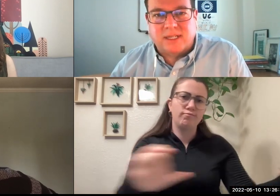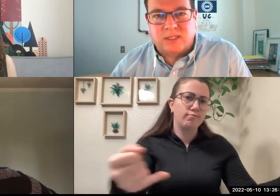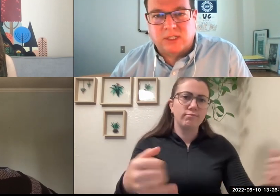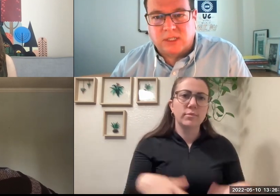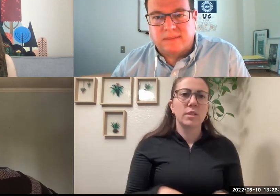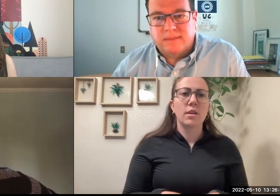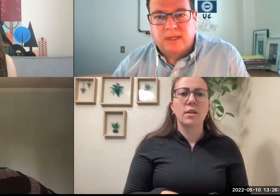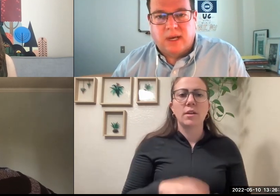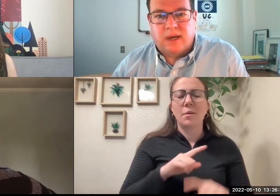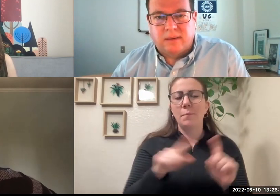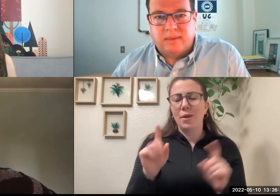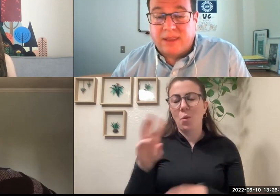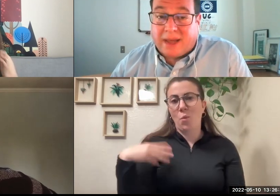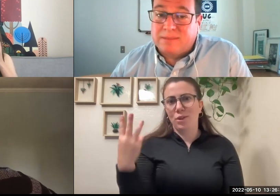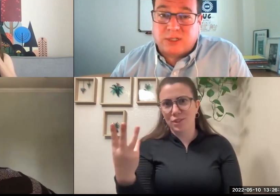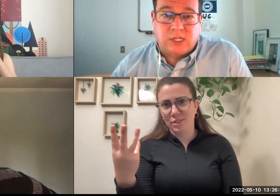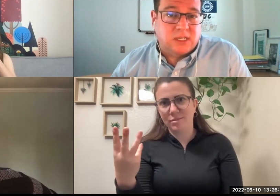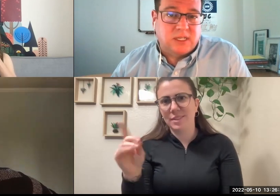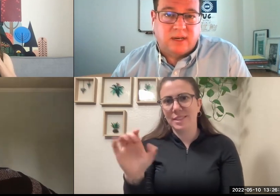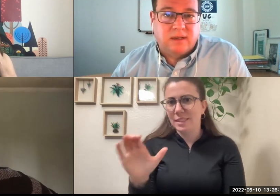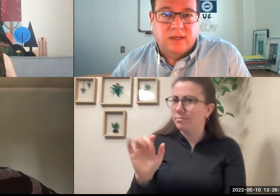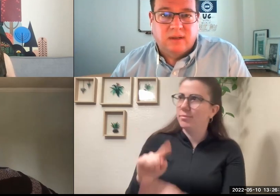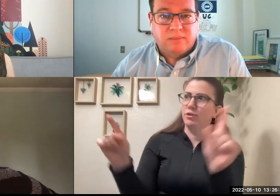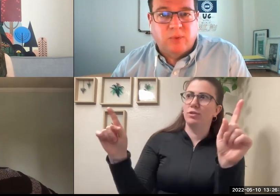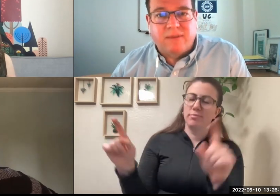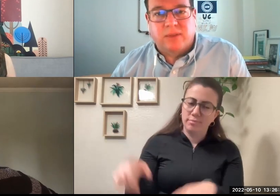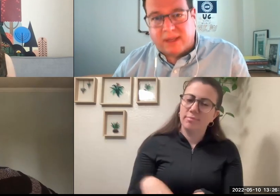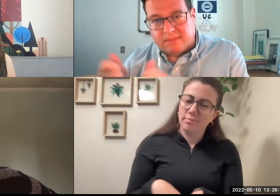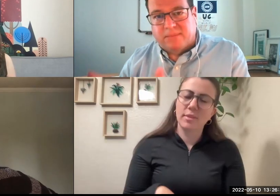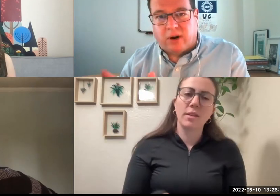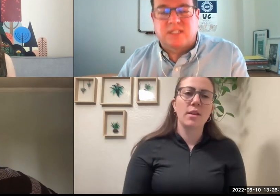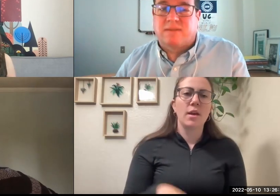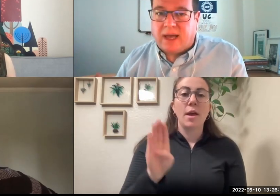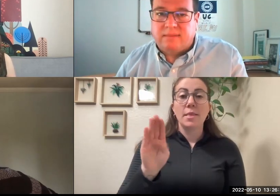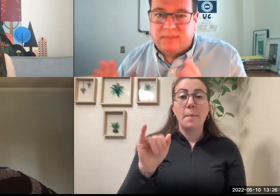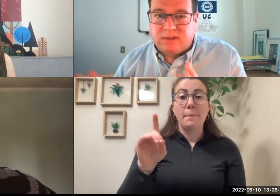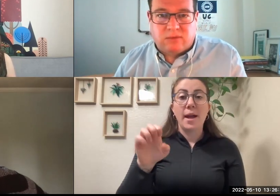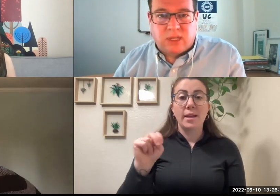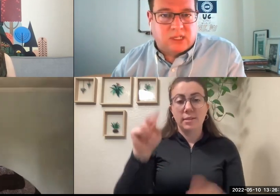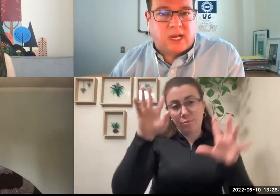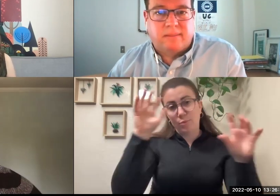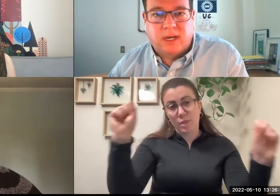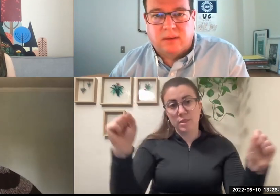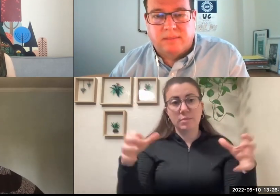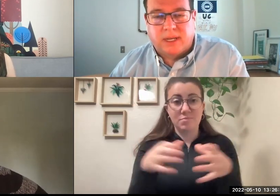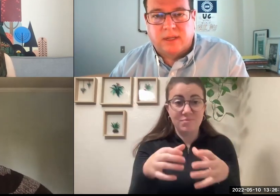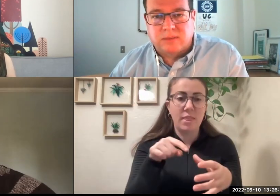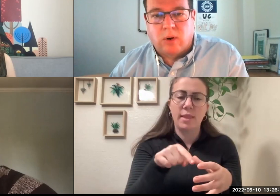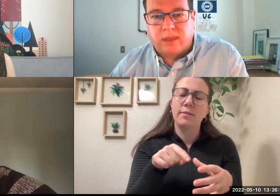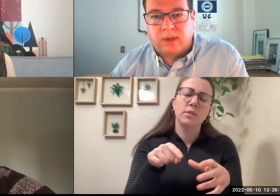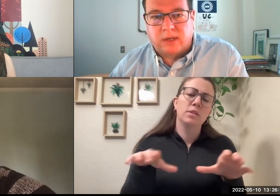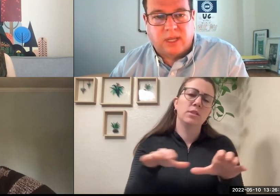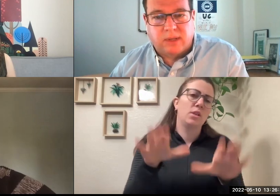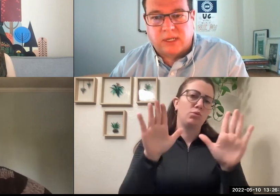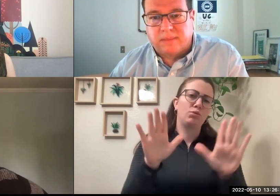different politics in Washington. And the Biden administration has done, given like the cards they've got, they've done a really good job. But there's